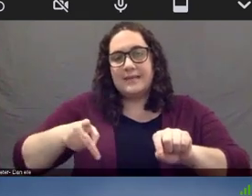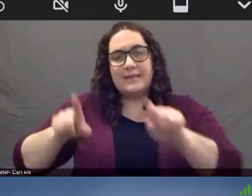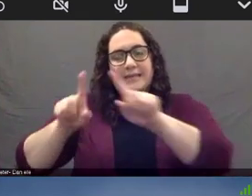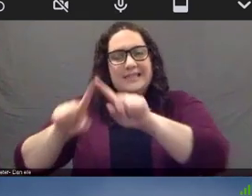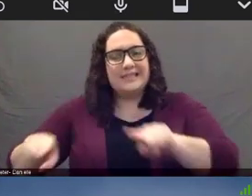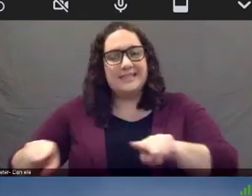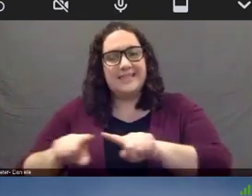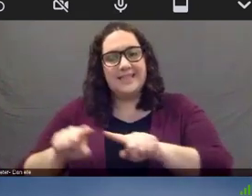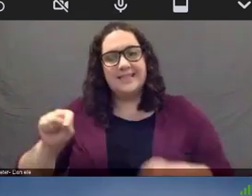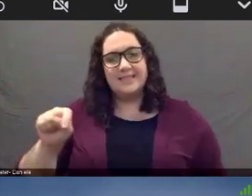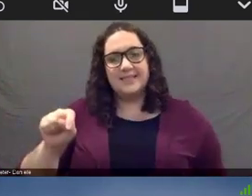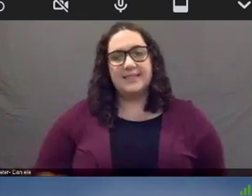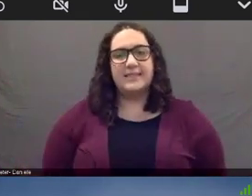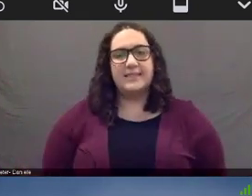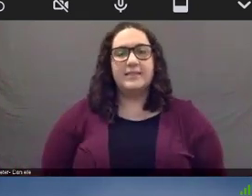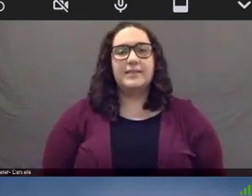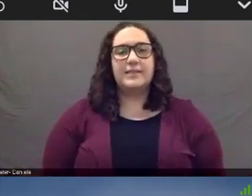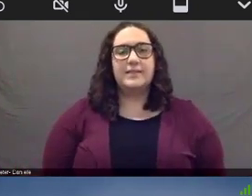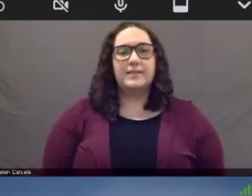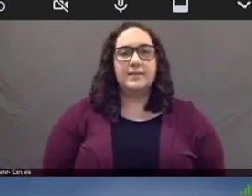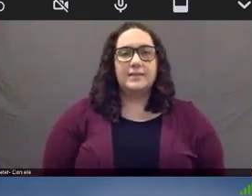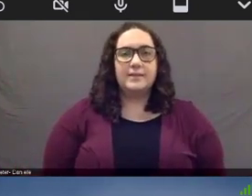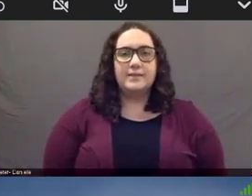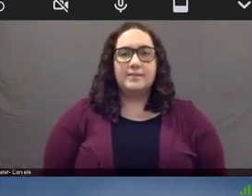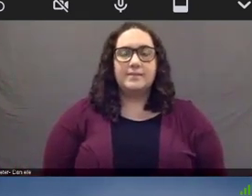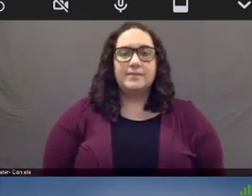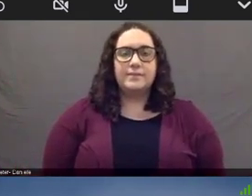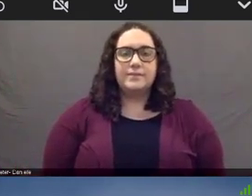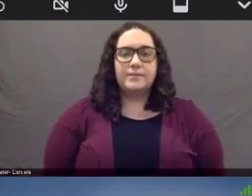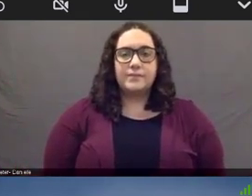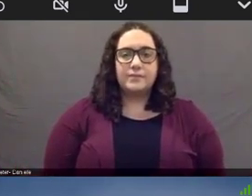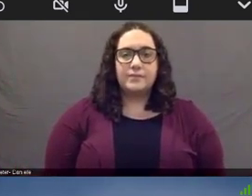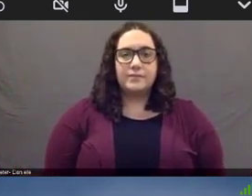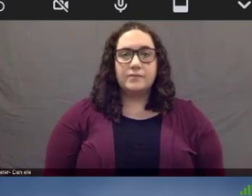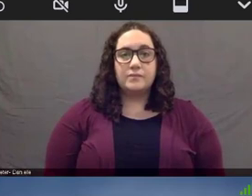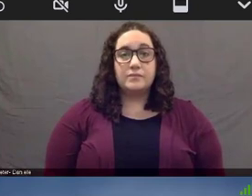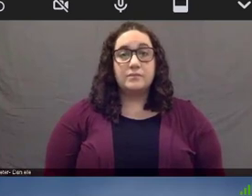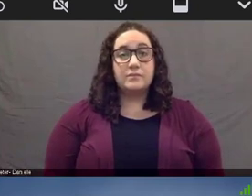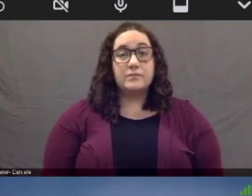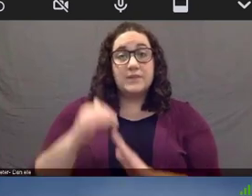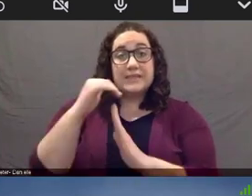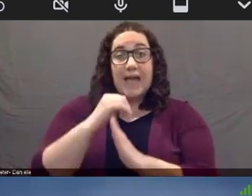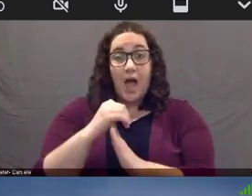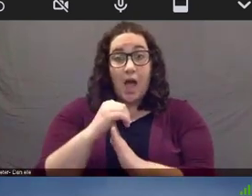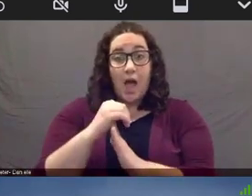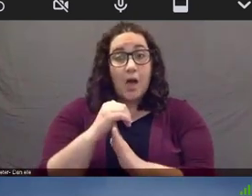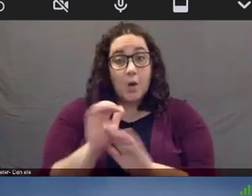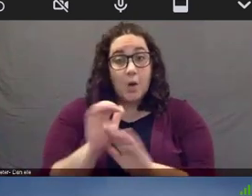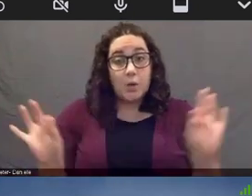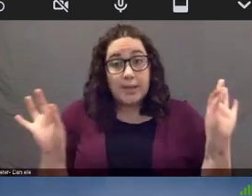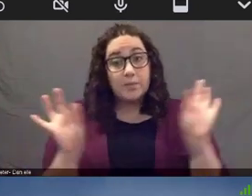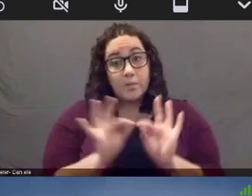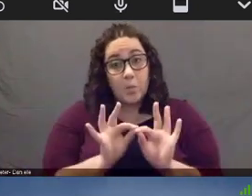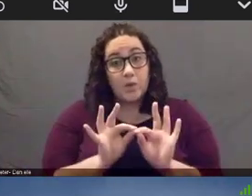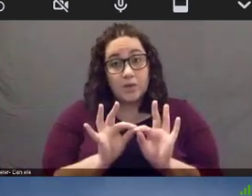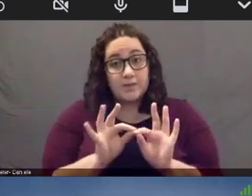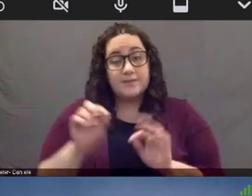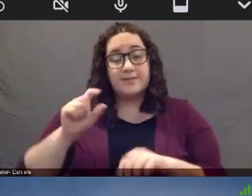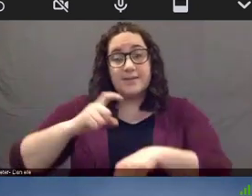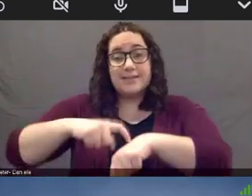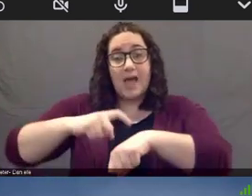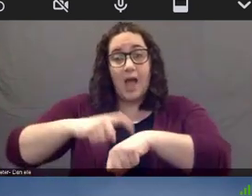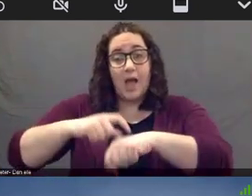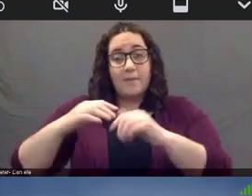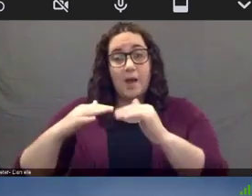So the time constant is important, and it's going to be different for every problem, right? And the way that we've defined it here,